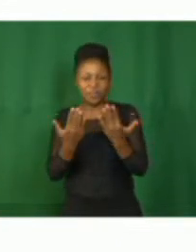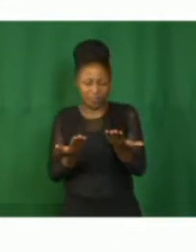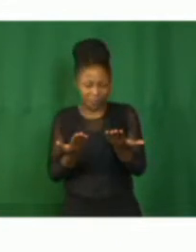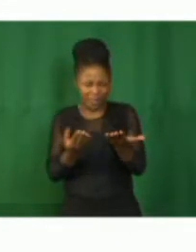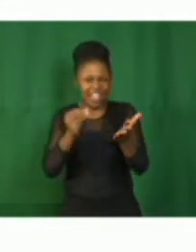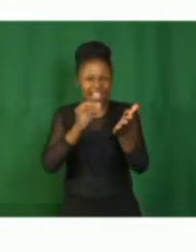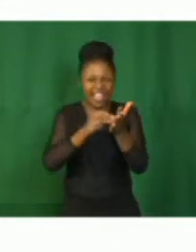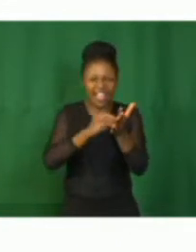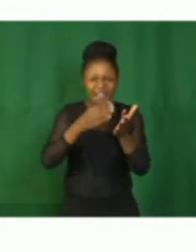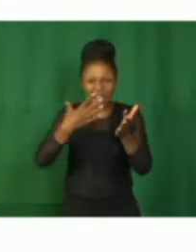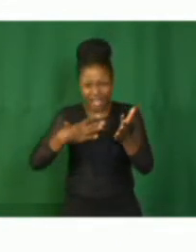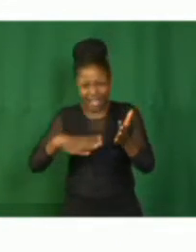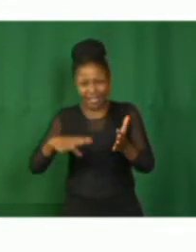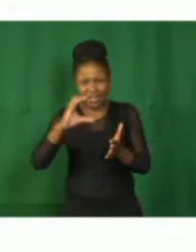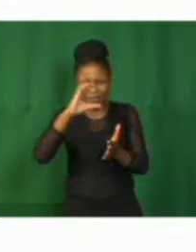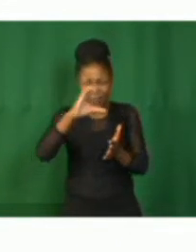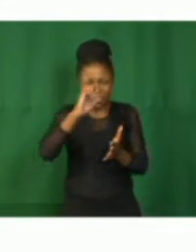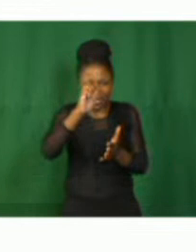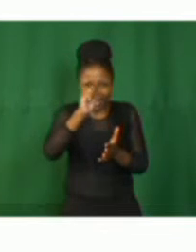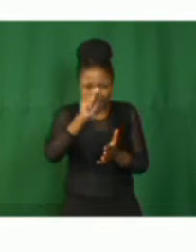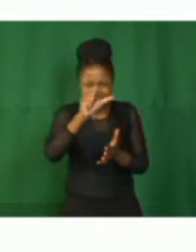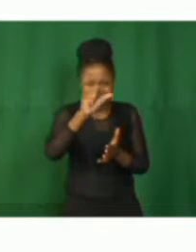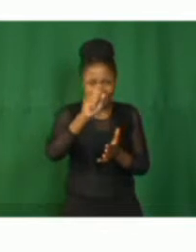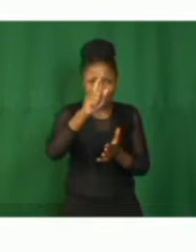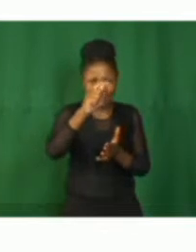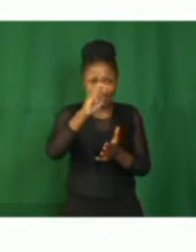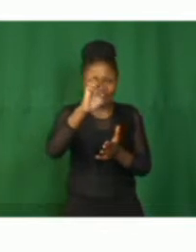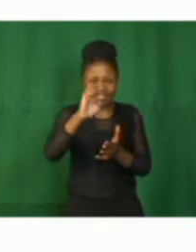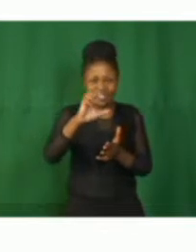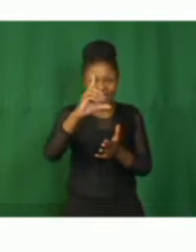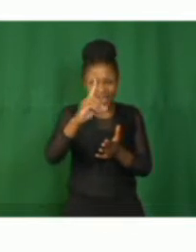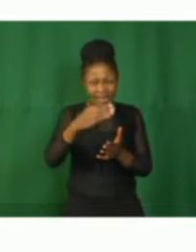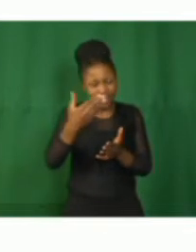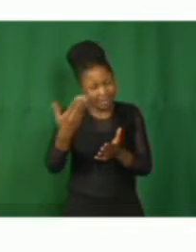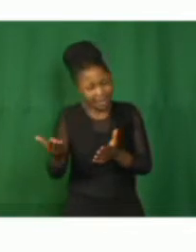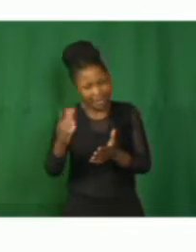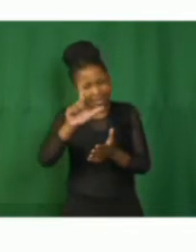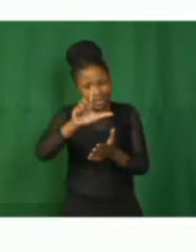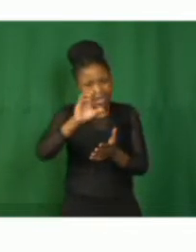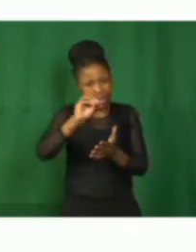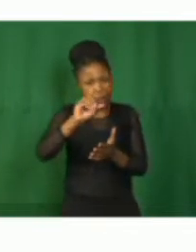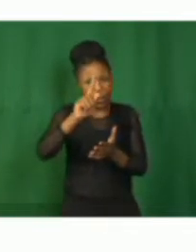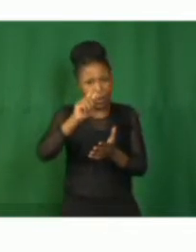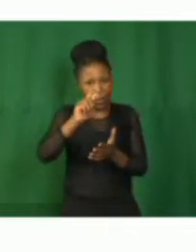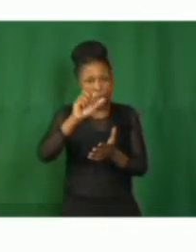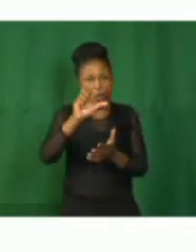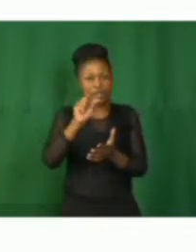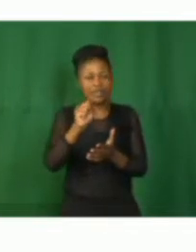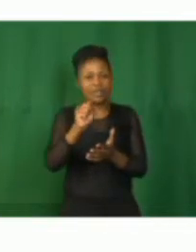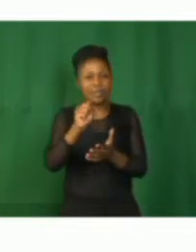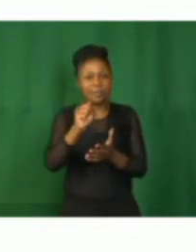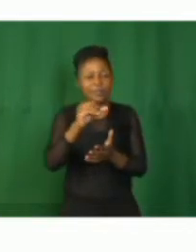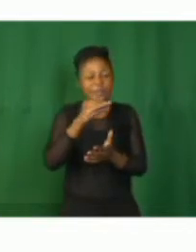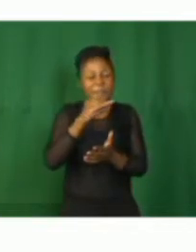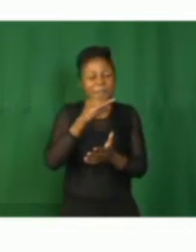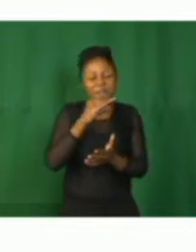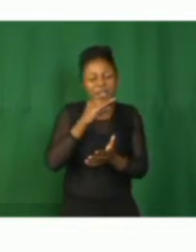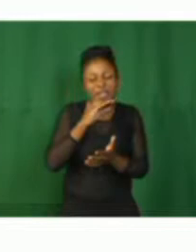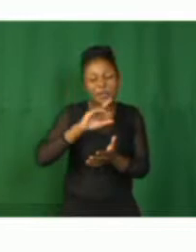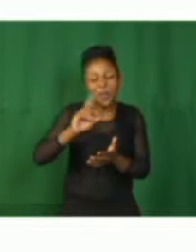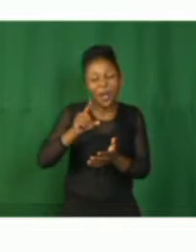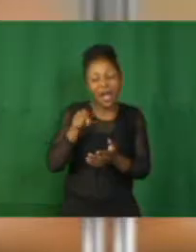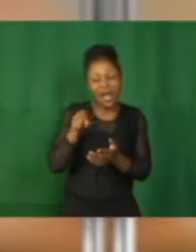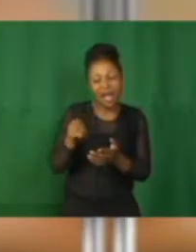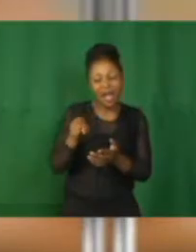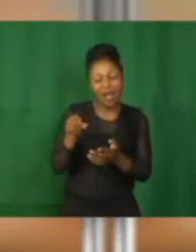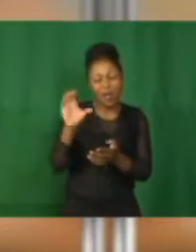with the idea of casting lots. What is casting lots? When we are talking about casting of lots, we are